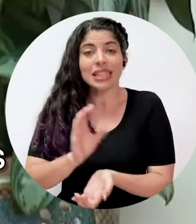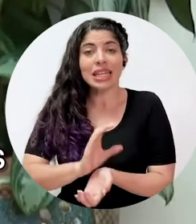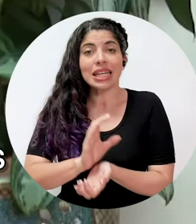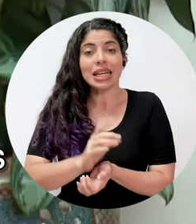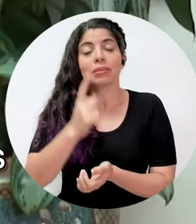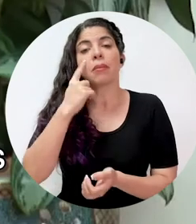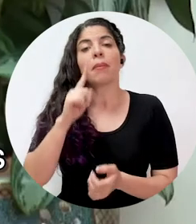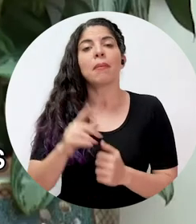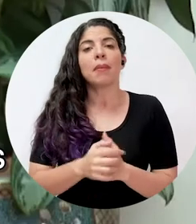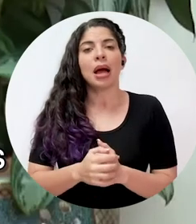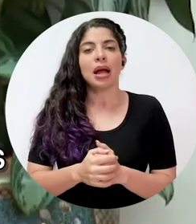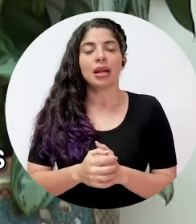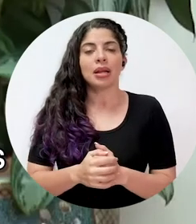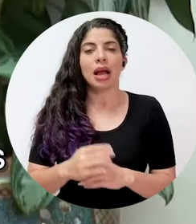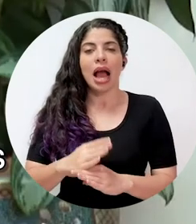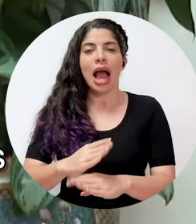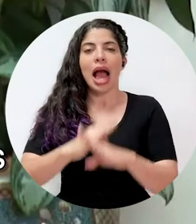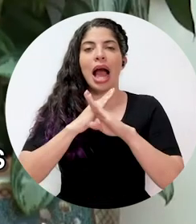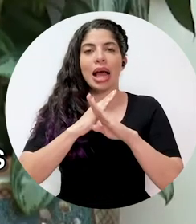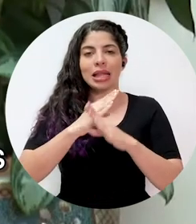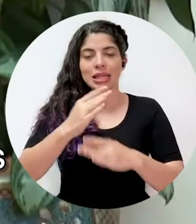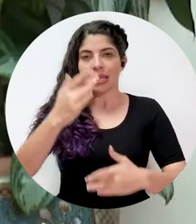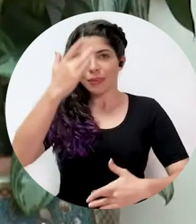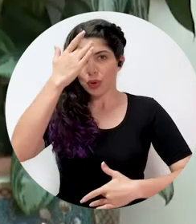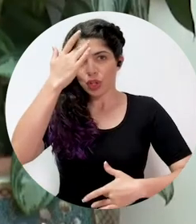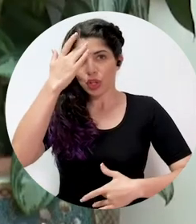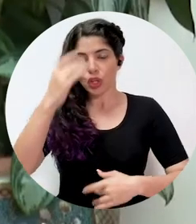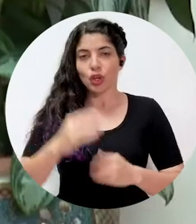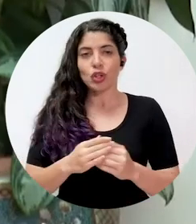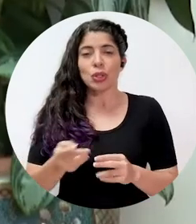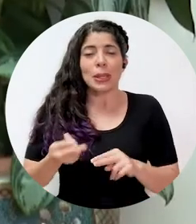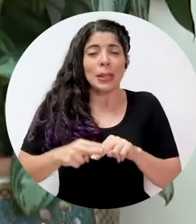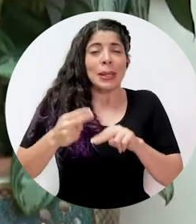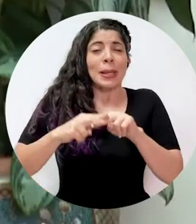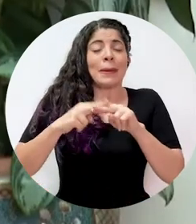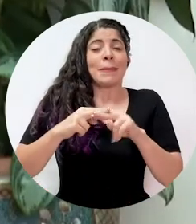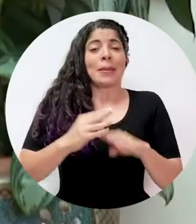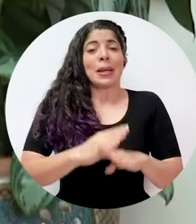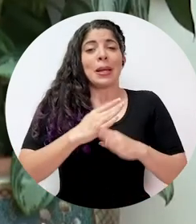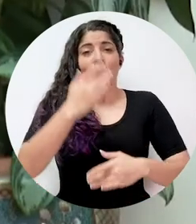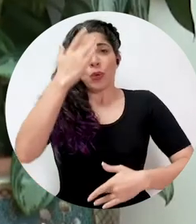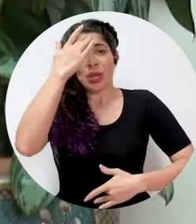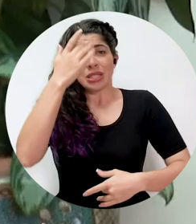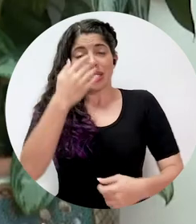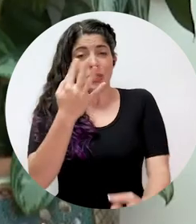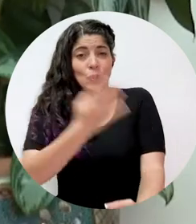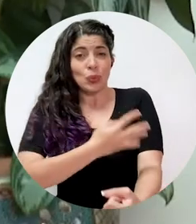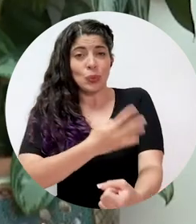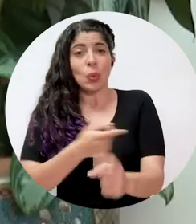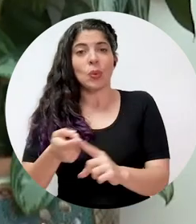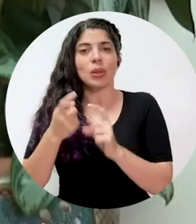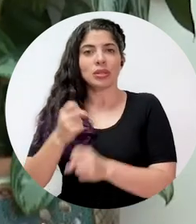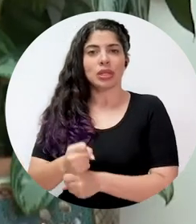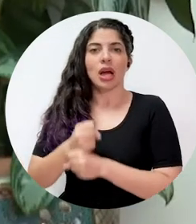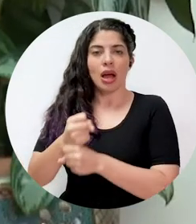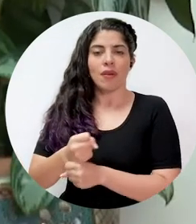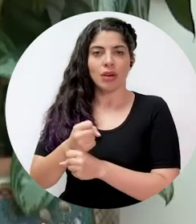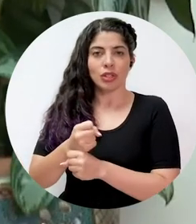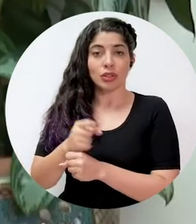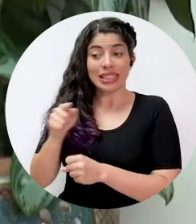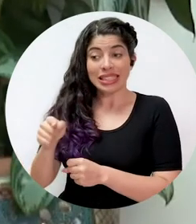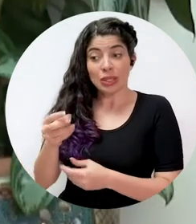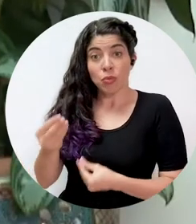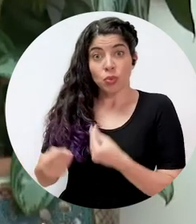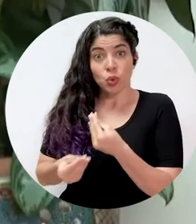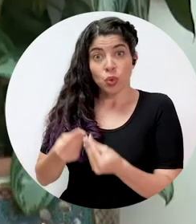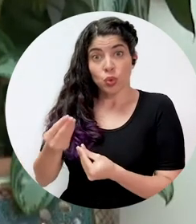trials for the equine antibodies for hyperimmunized horses, and it's currently